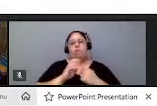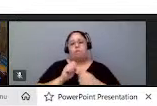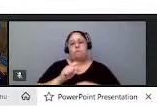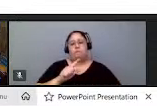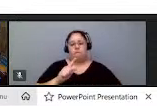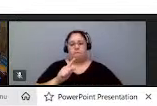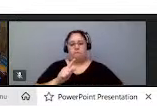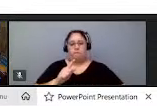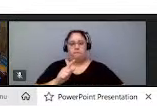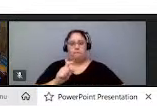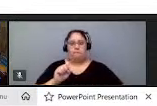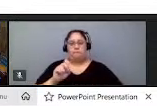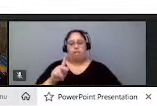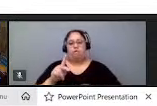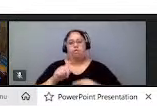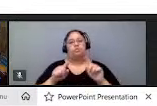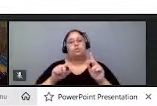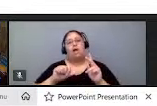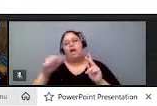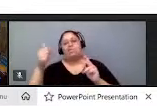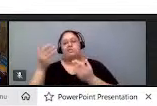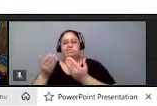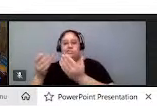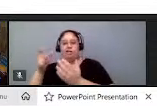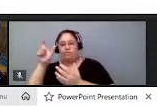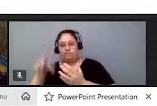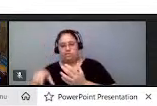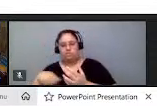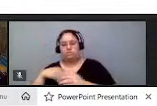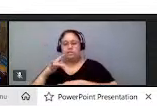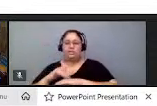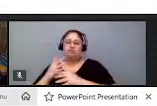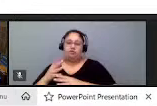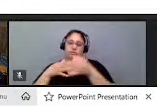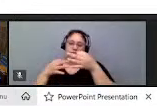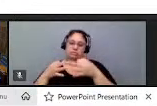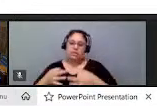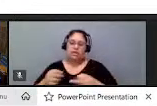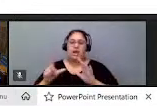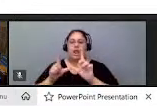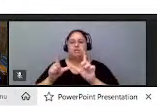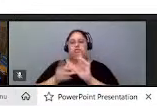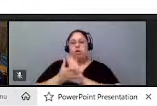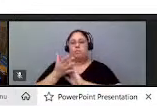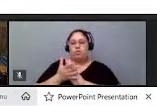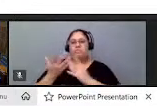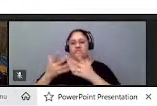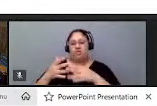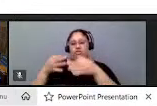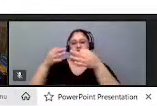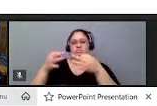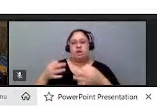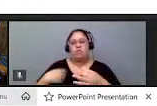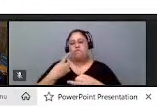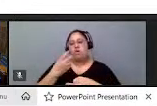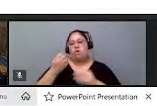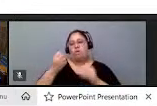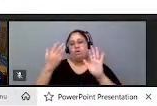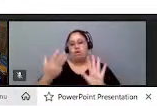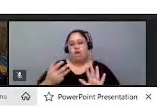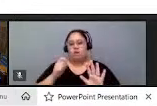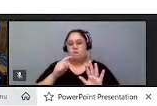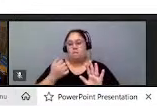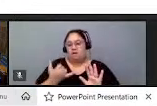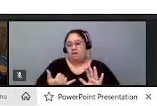over is the the other services that I've touched on in the licensed operators and I've broken that down already that we have 109 of those